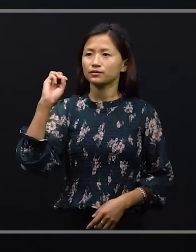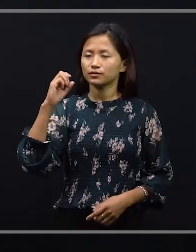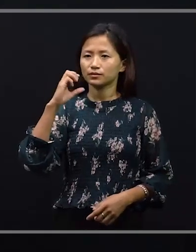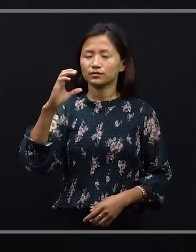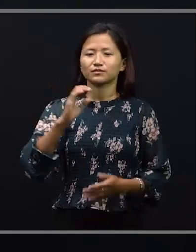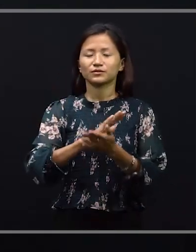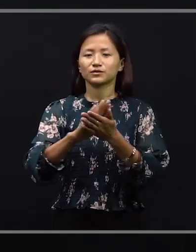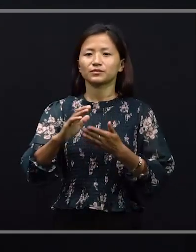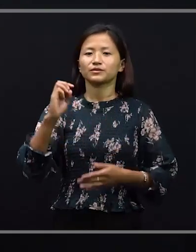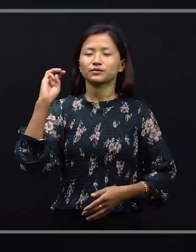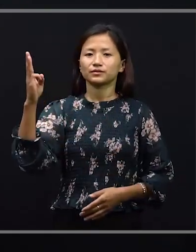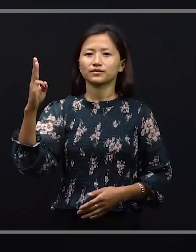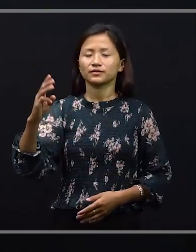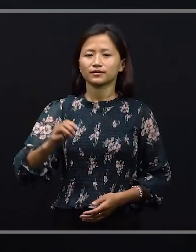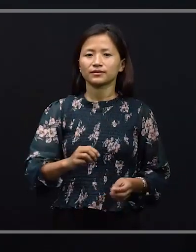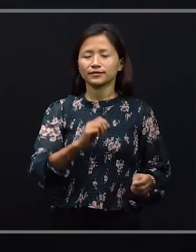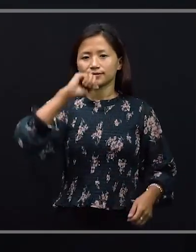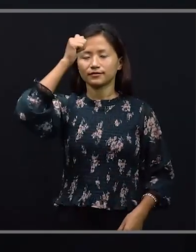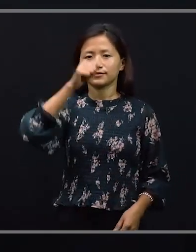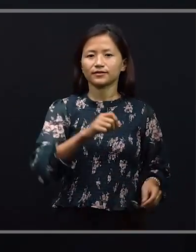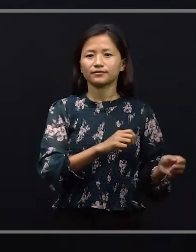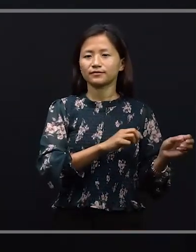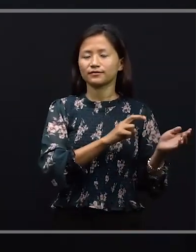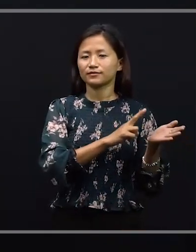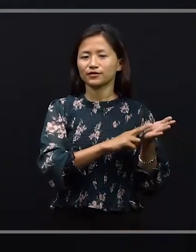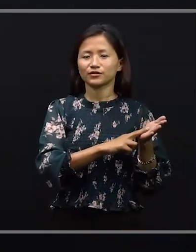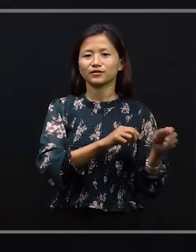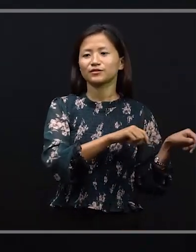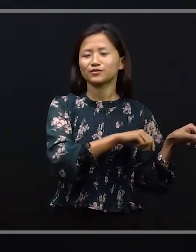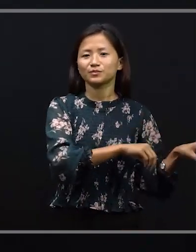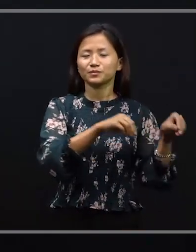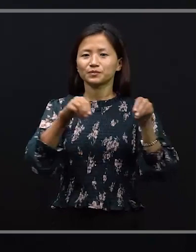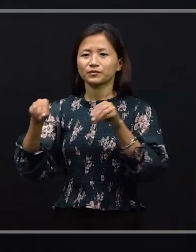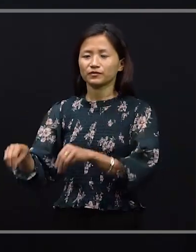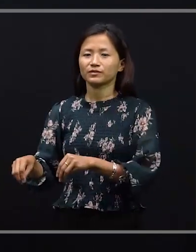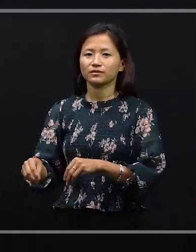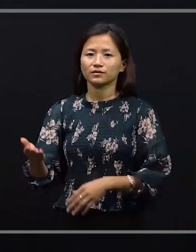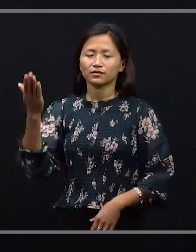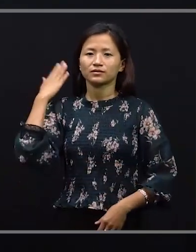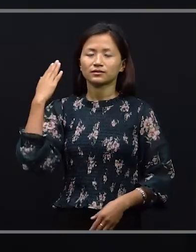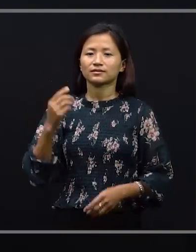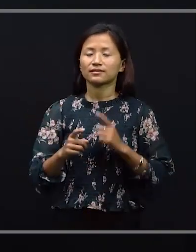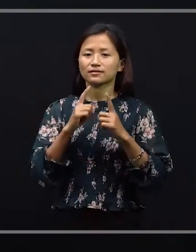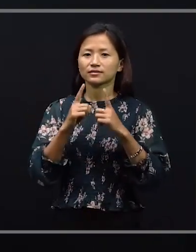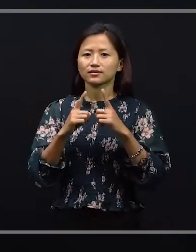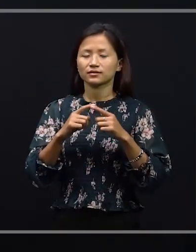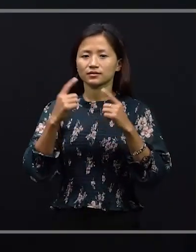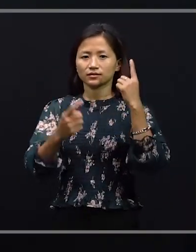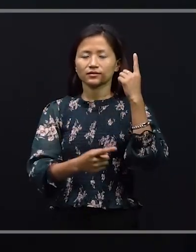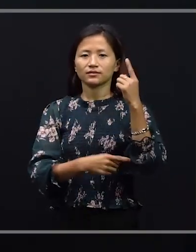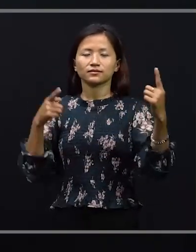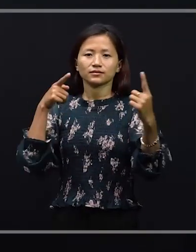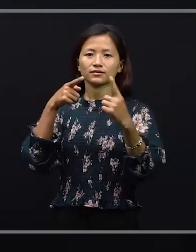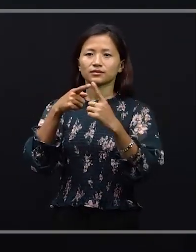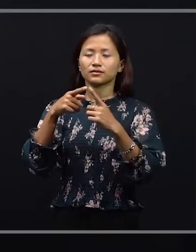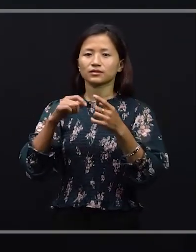is Indian national movement. So last session we have discussed till this Swadeshi.